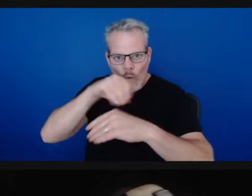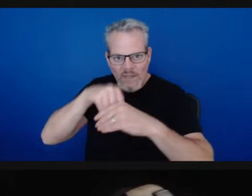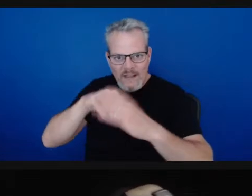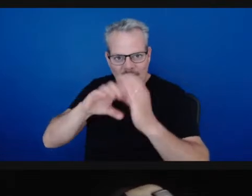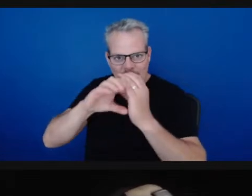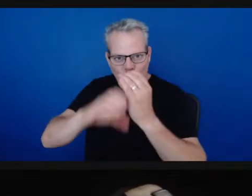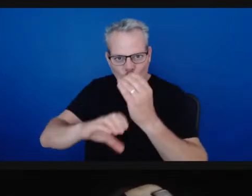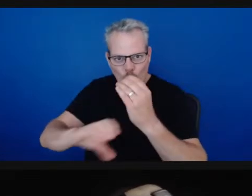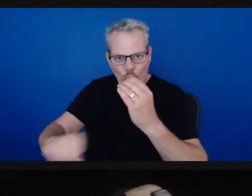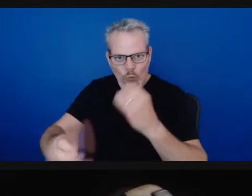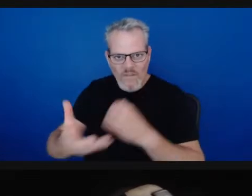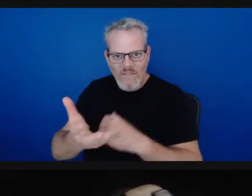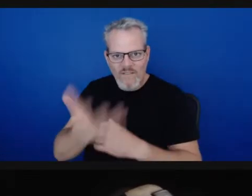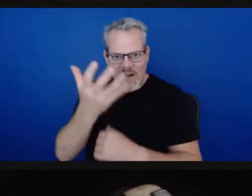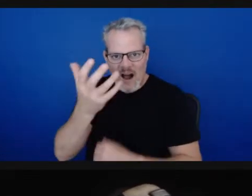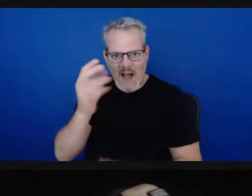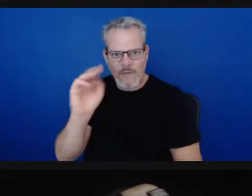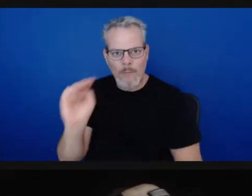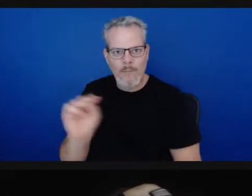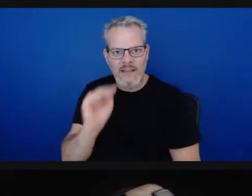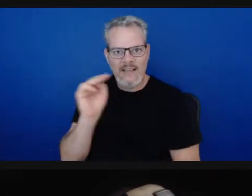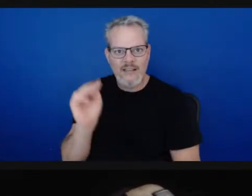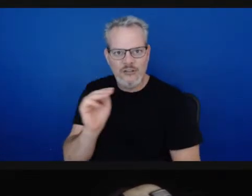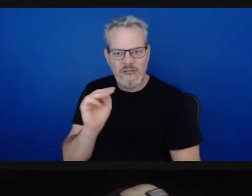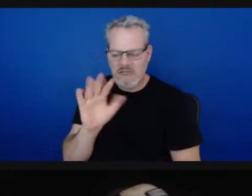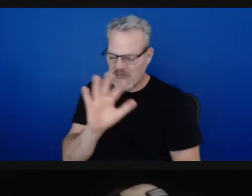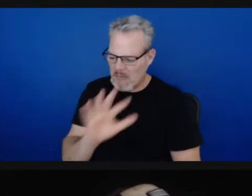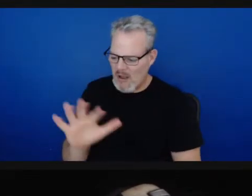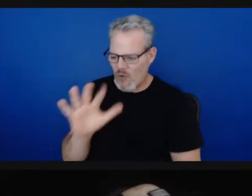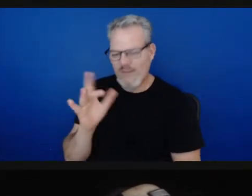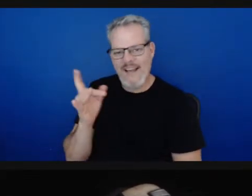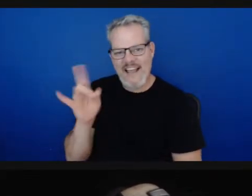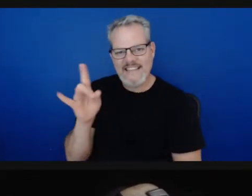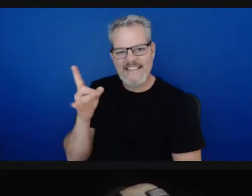meters down, 16, 18 feet or so.